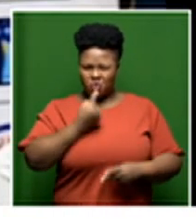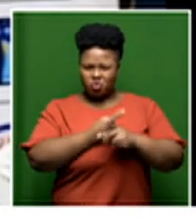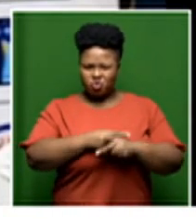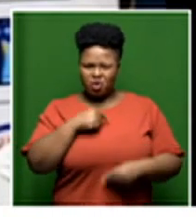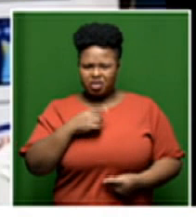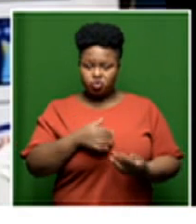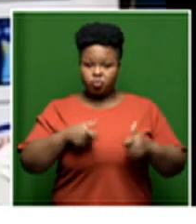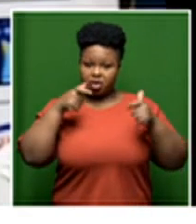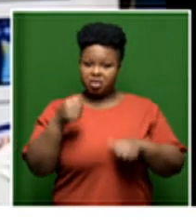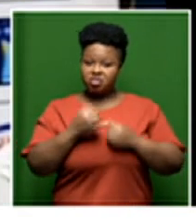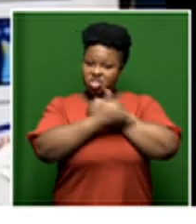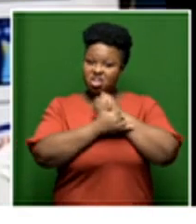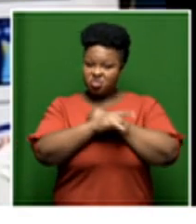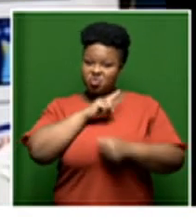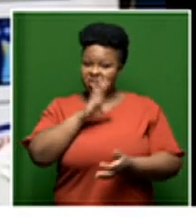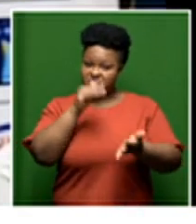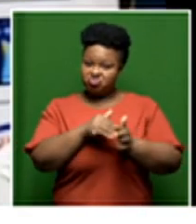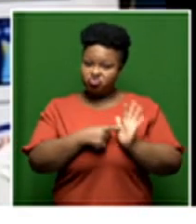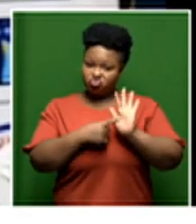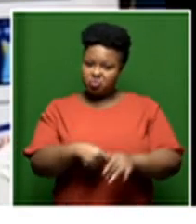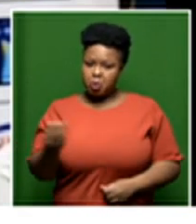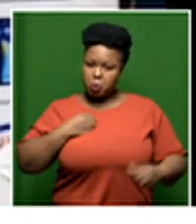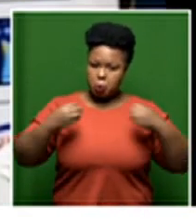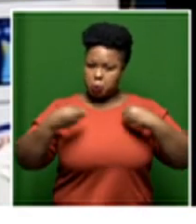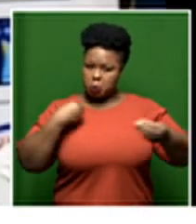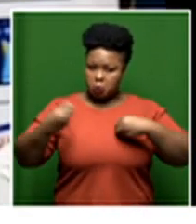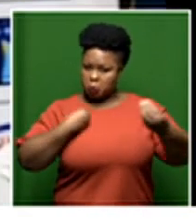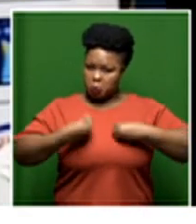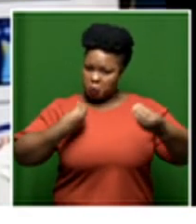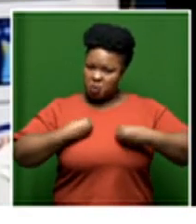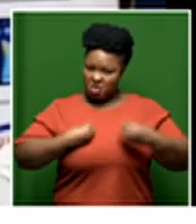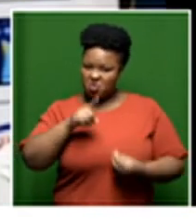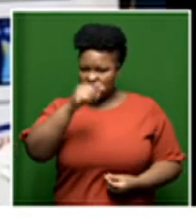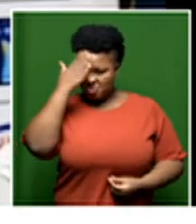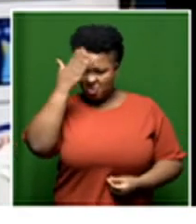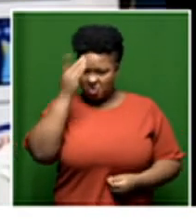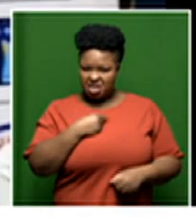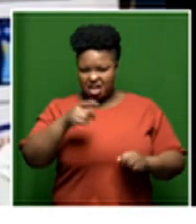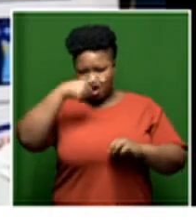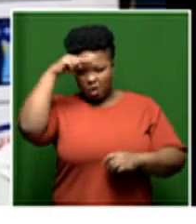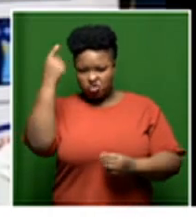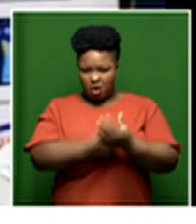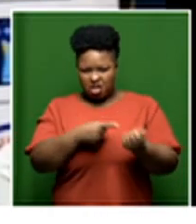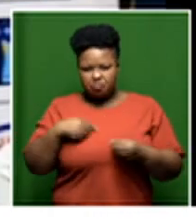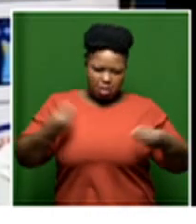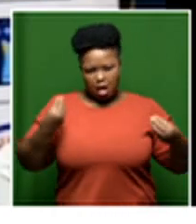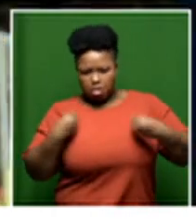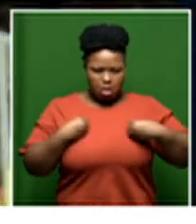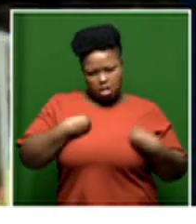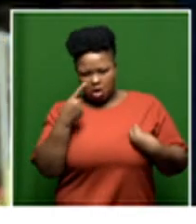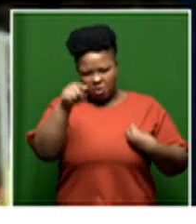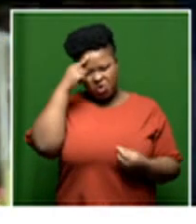this country. They come in and they can only shout. It's like monkeys, you know, monkeys who are making, or dogs who are biting, you know, blah, blah, blah,